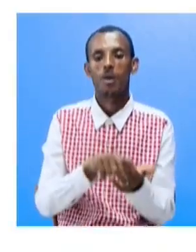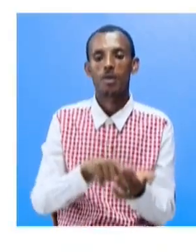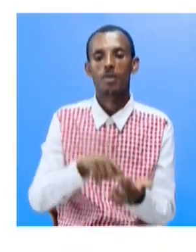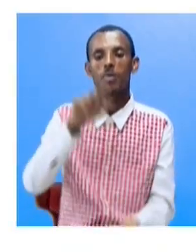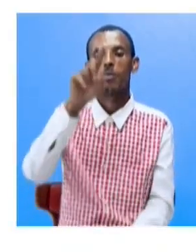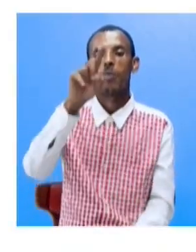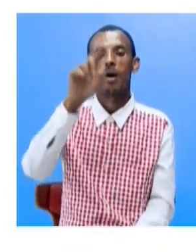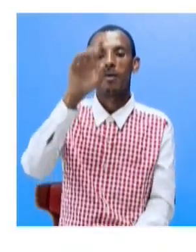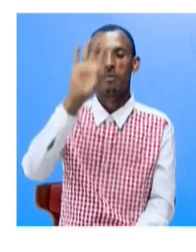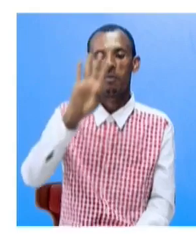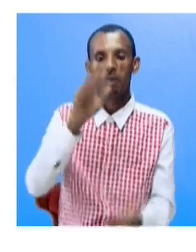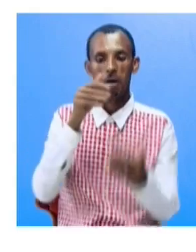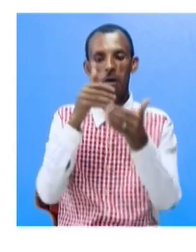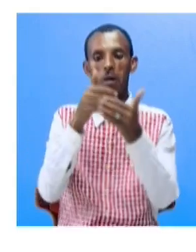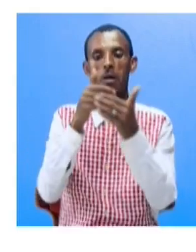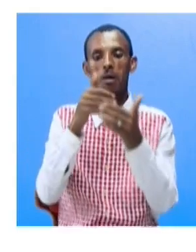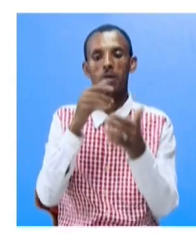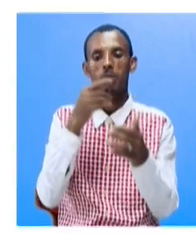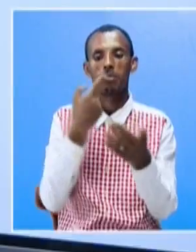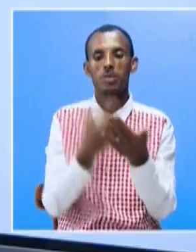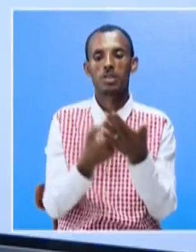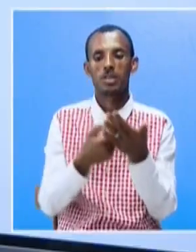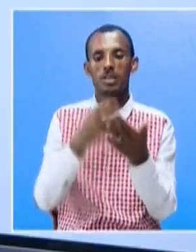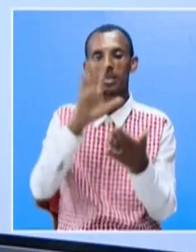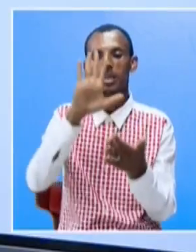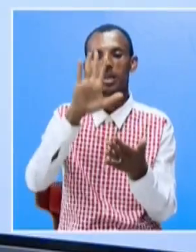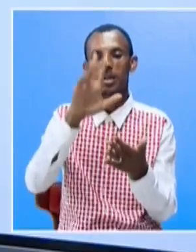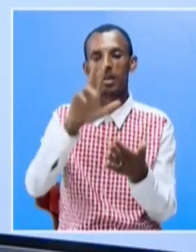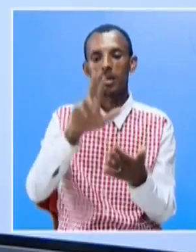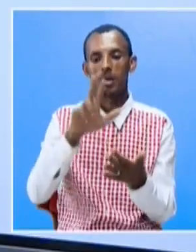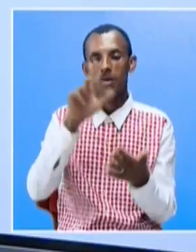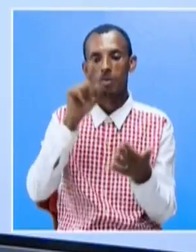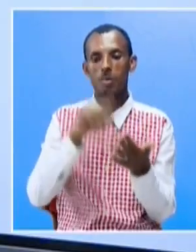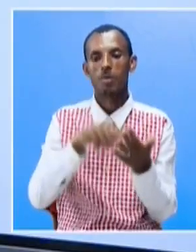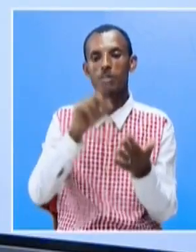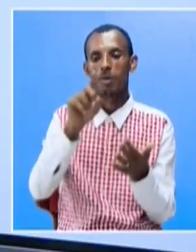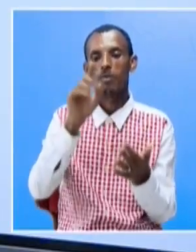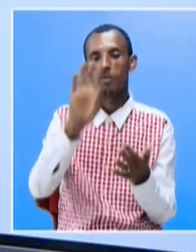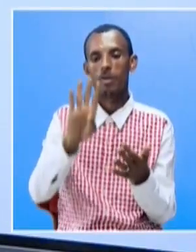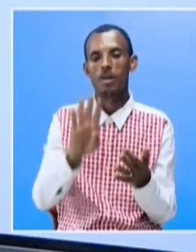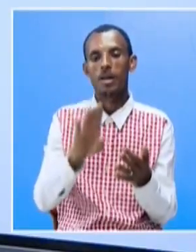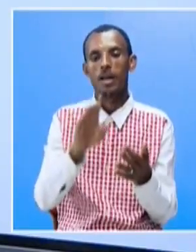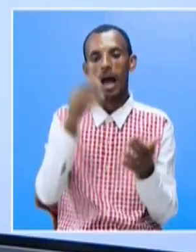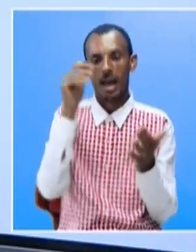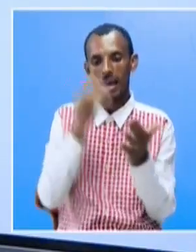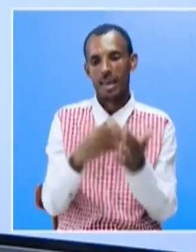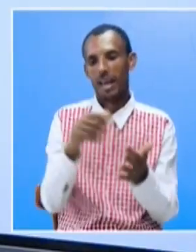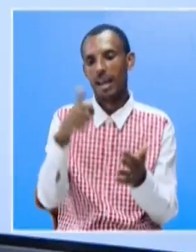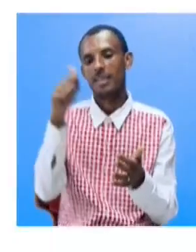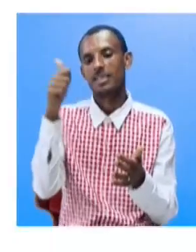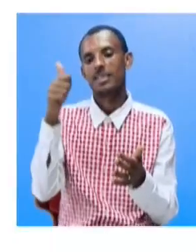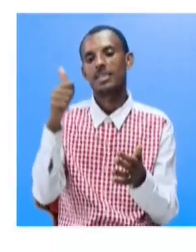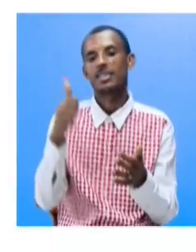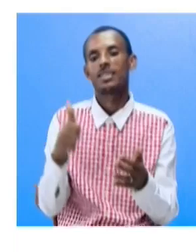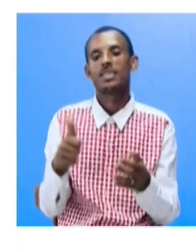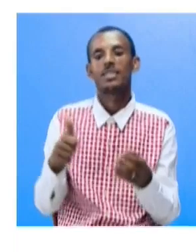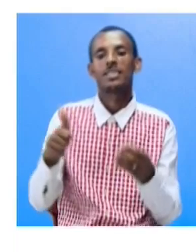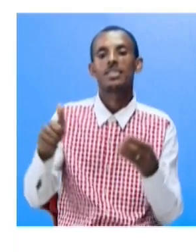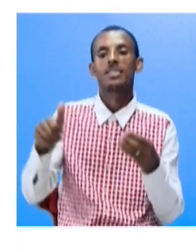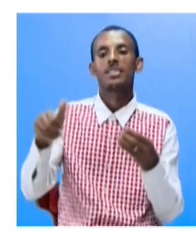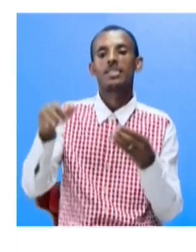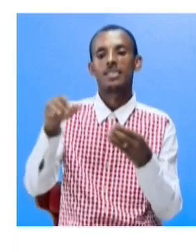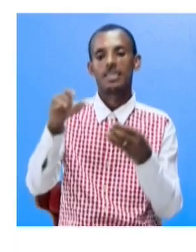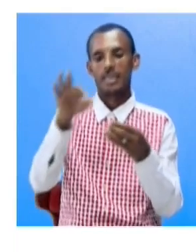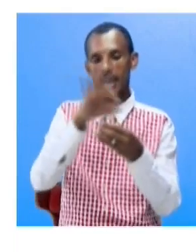3.14, near to this. Again, if you take a bigger, this one, this circle, if you cut